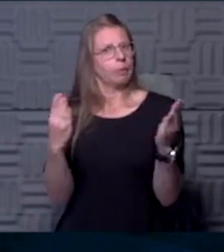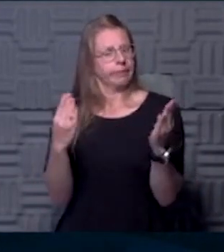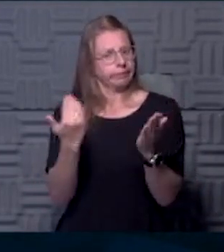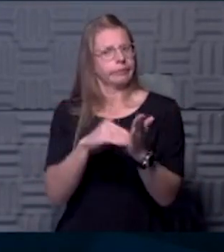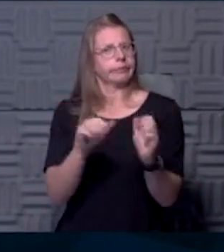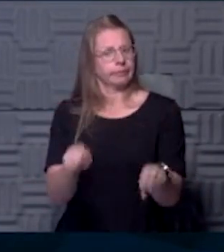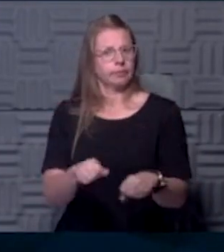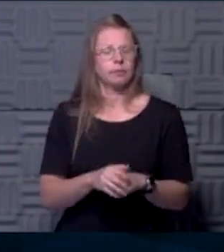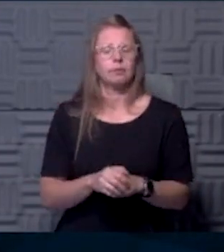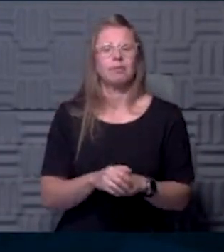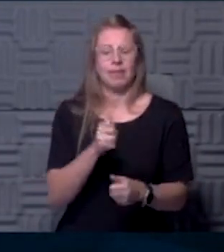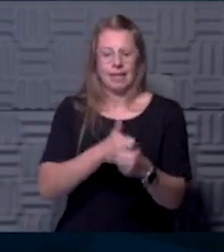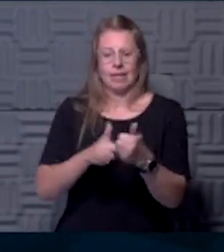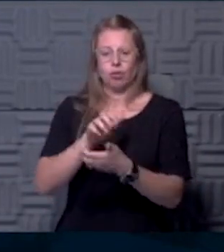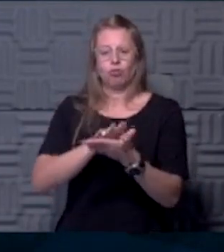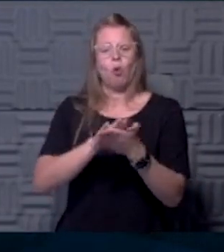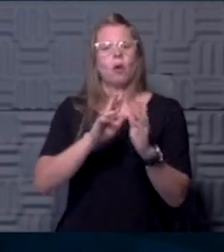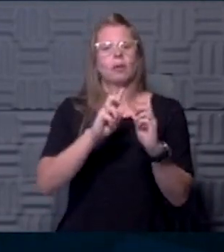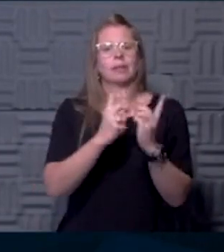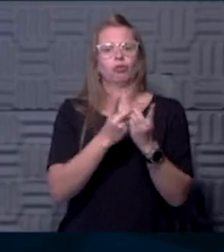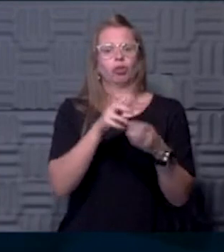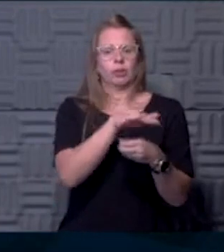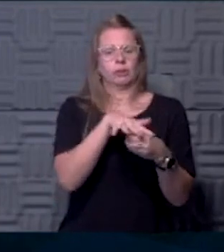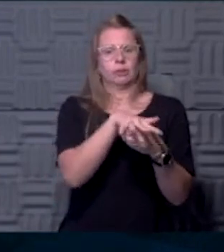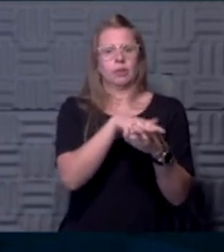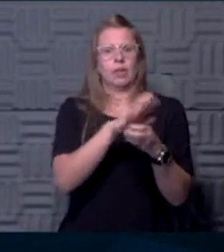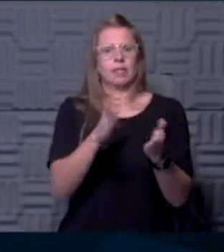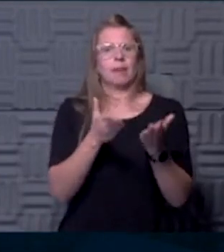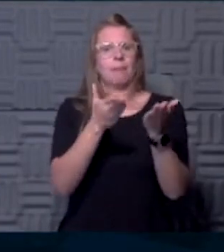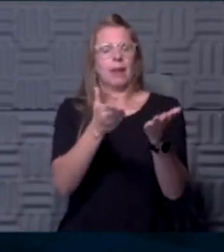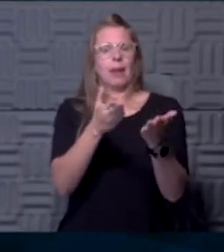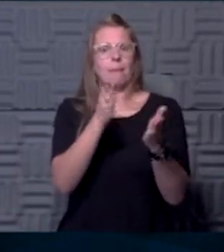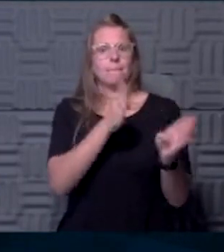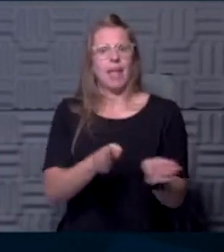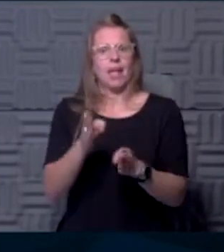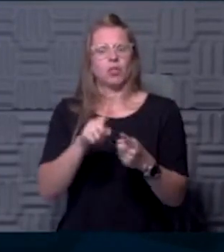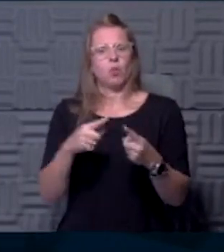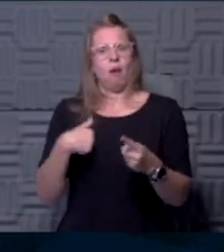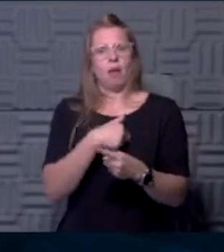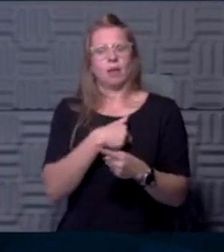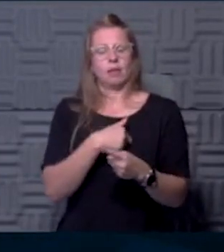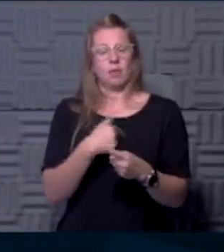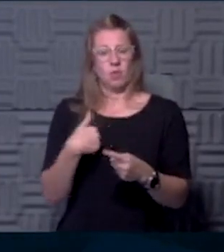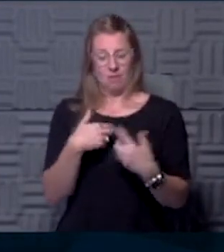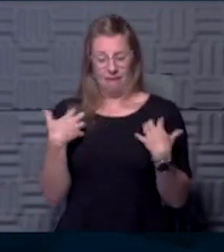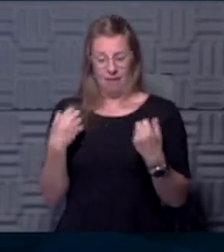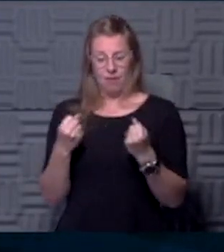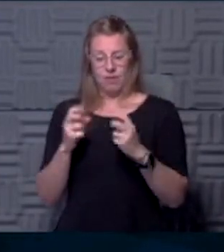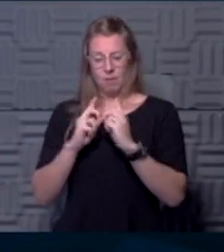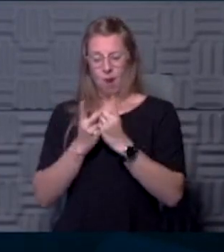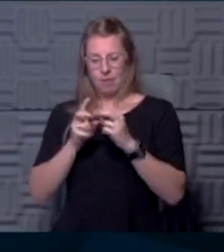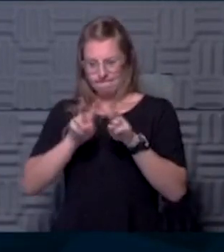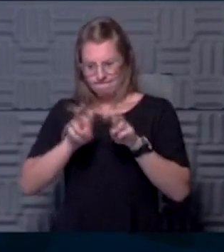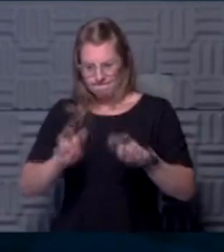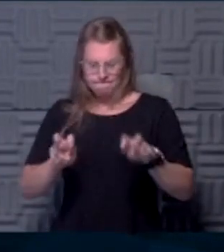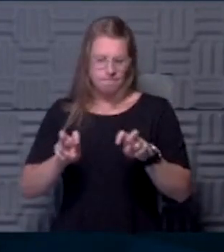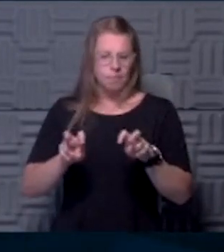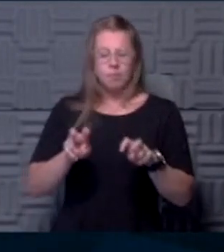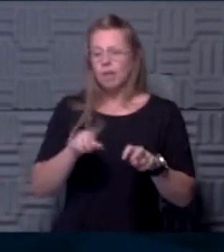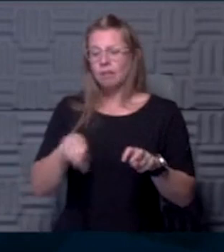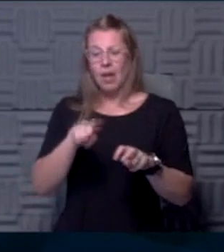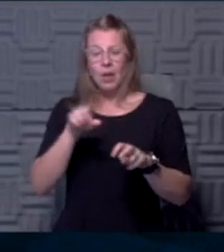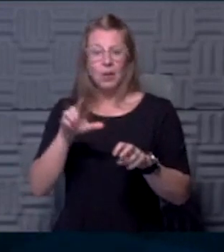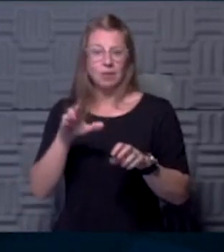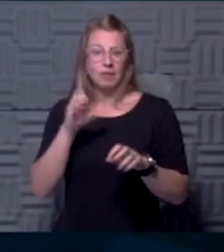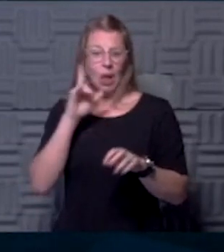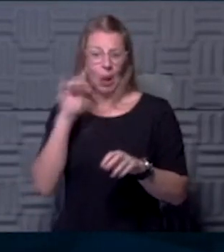Each of the school districts in Wyandotte have submitted plans to us, and we at the health department have looked them over, and they're looking really